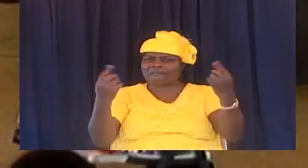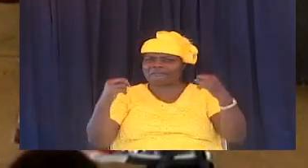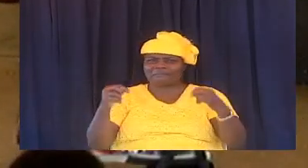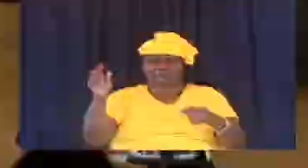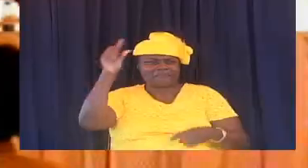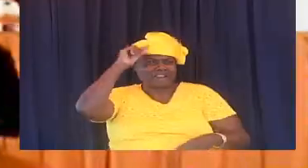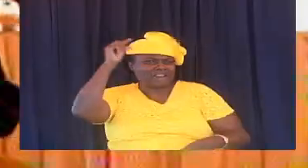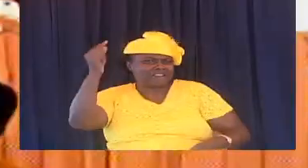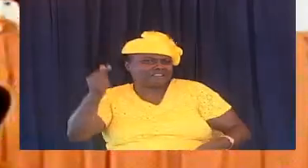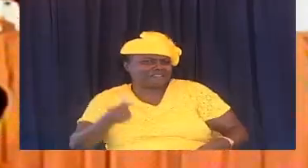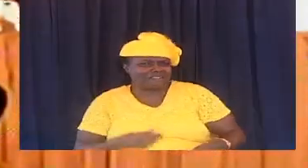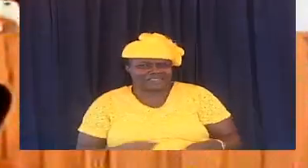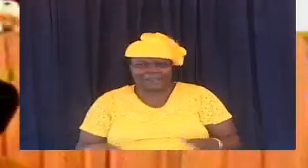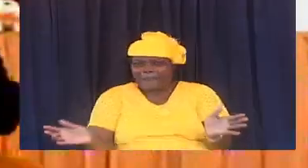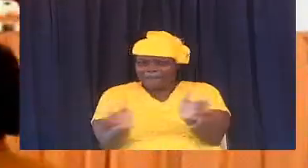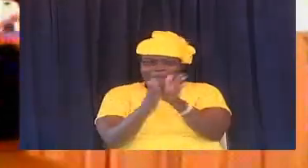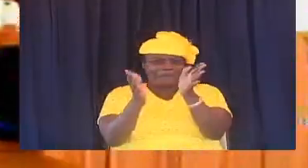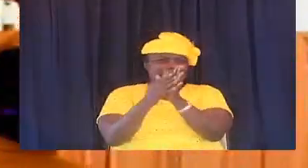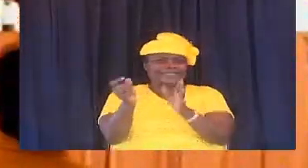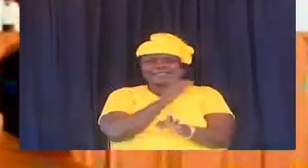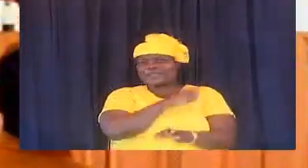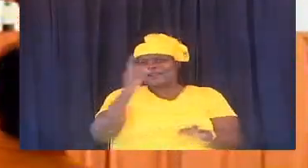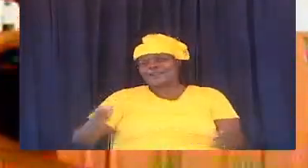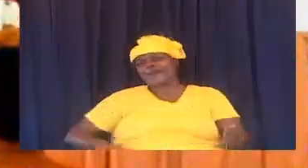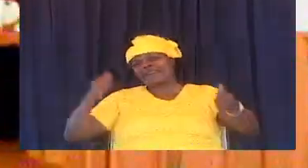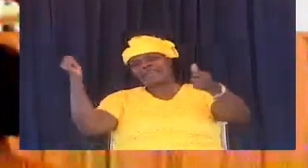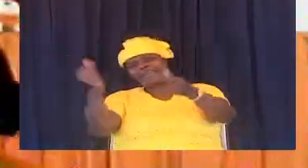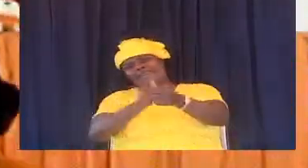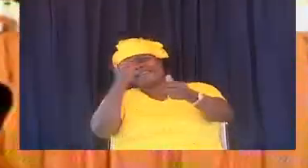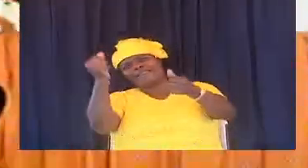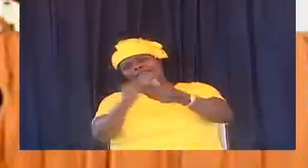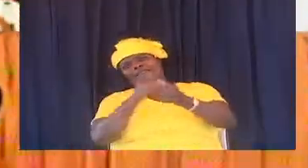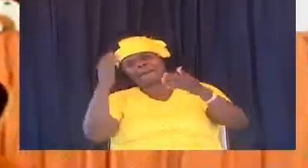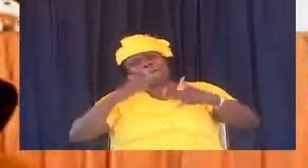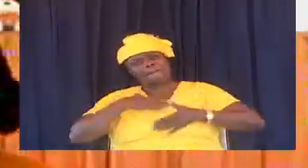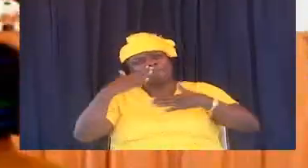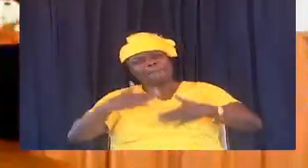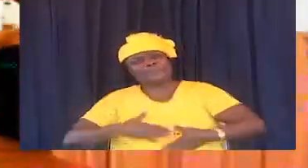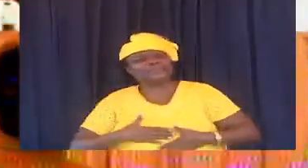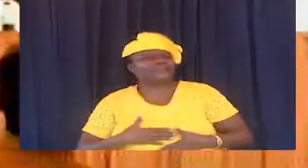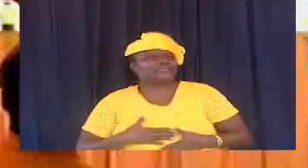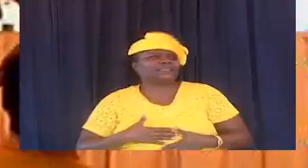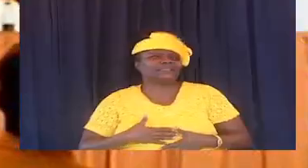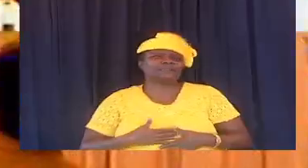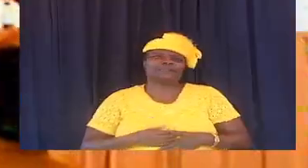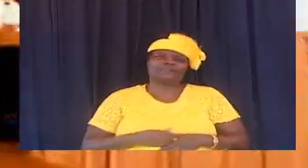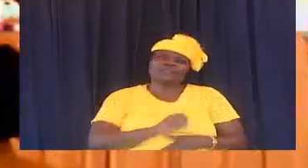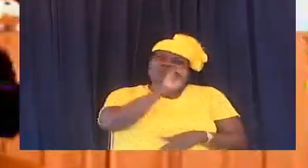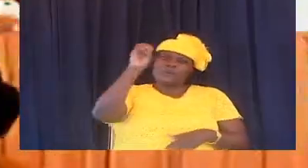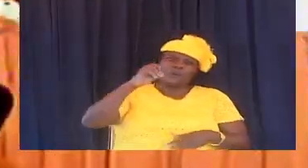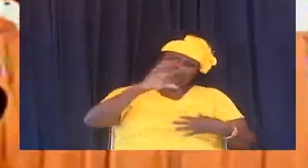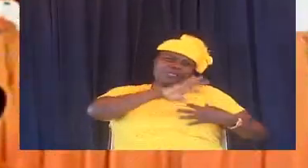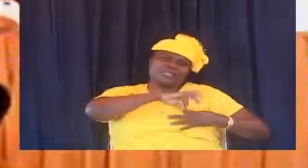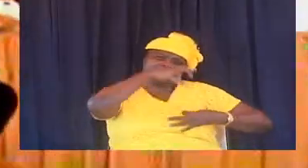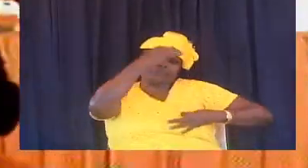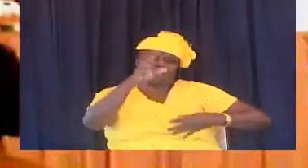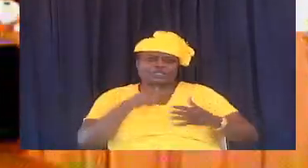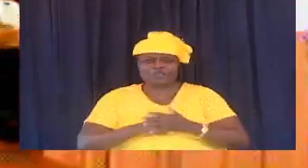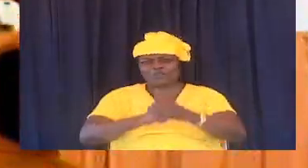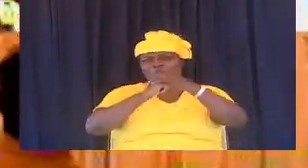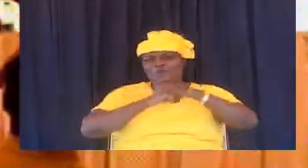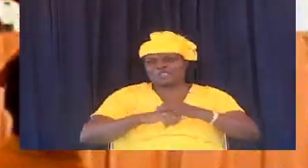Praise God. Come on, we praise the Lord, everybody. Come on, we praise the Lord, everybody. Oh, the spirit of worship is in the